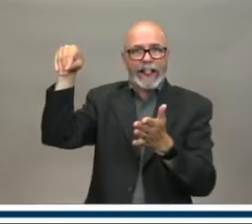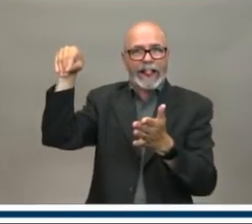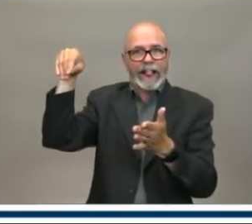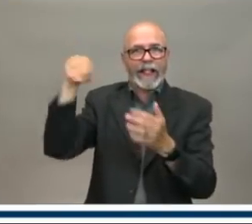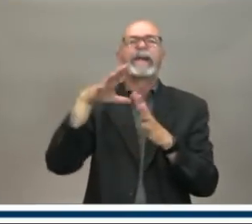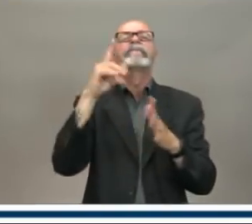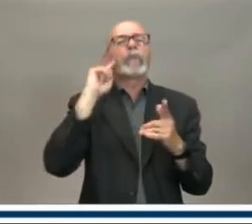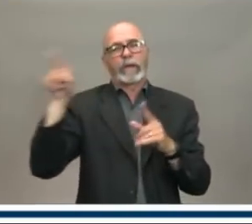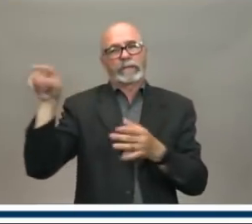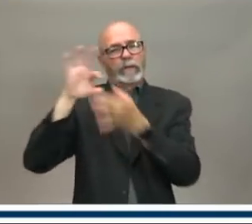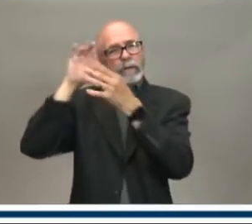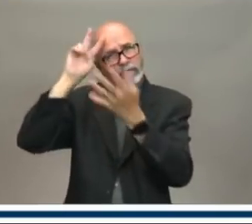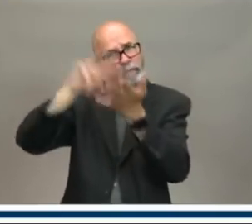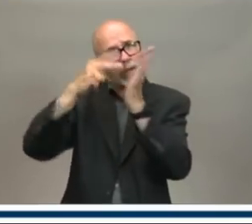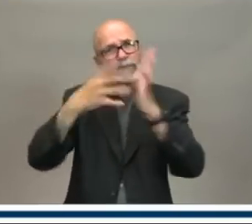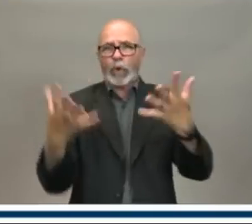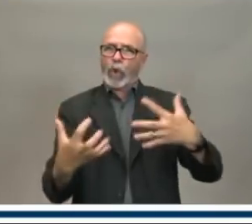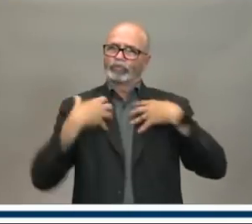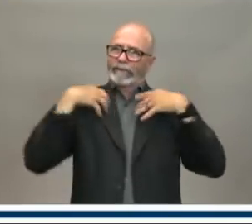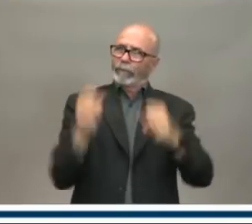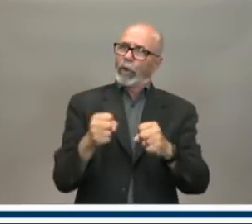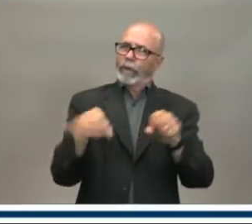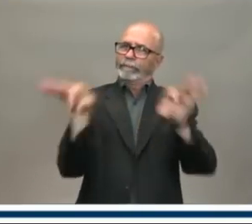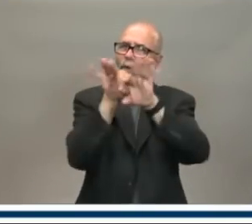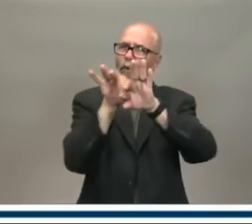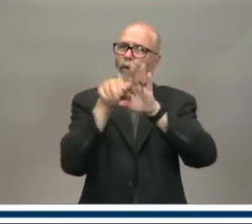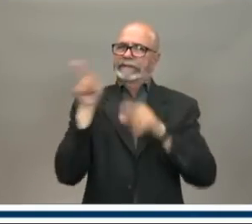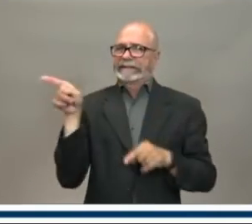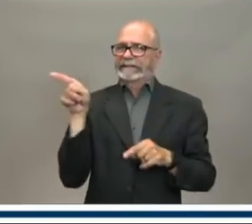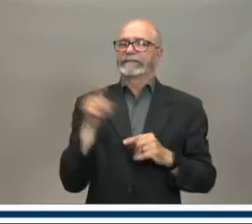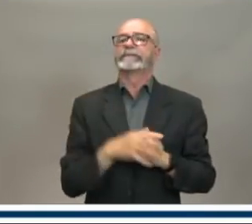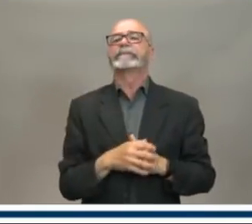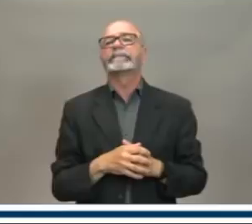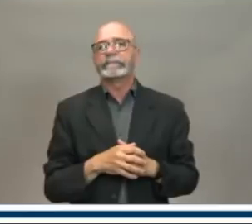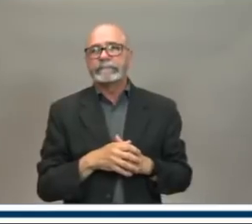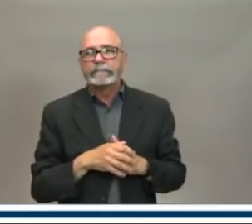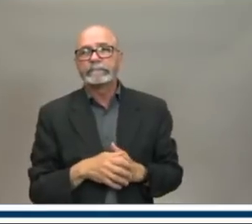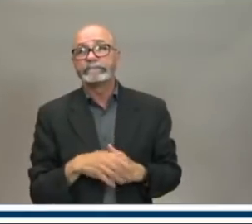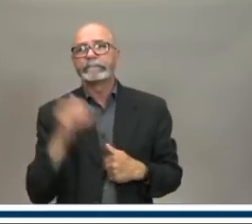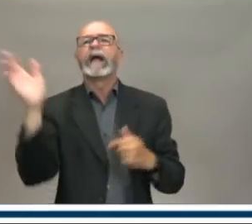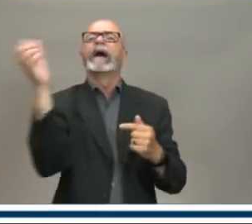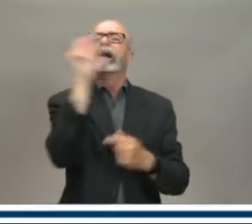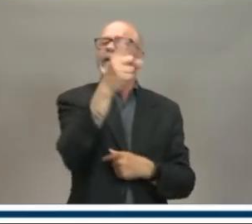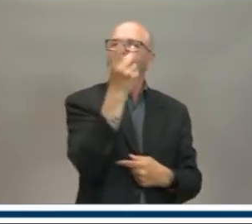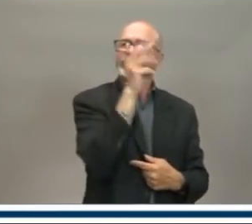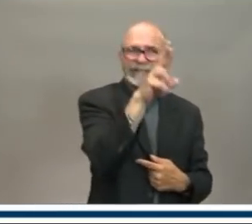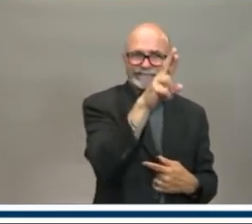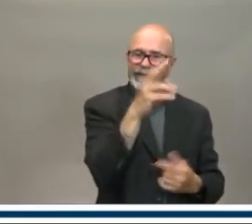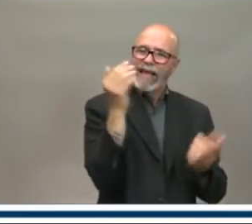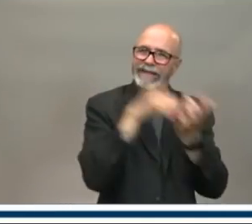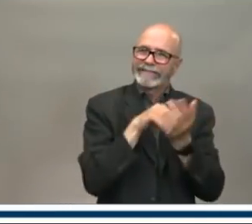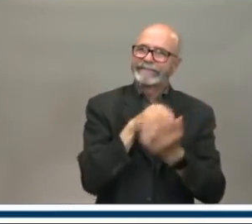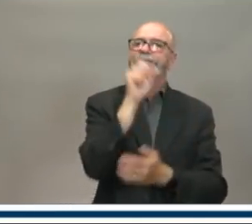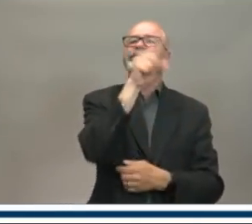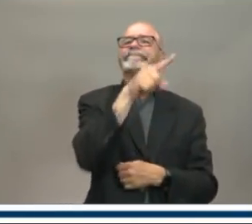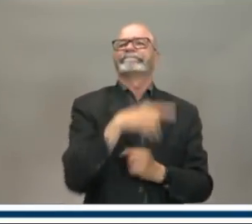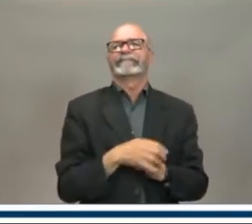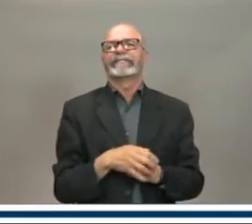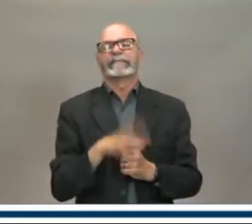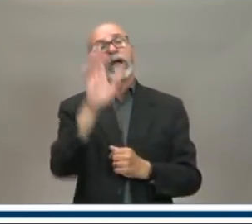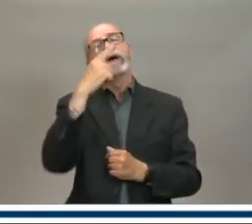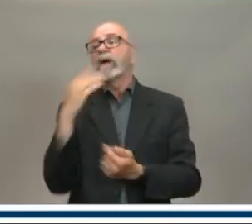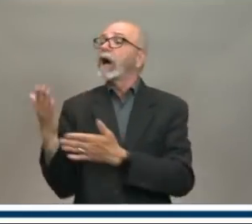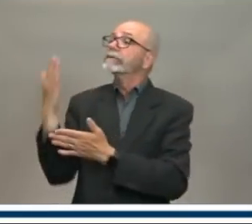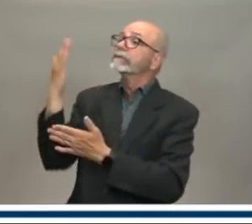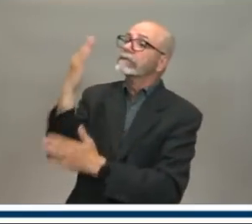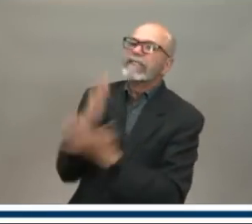Mike, do you have a follow-up? Yes, I do. Dr. Strang, what do you say to those who would argue that being cautious is important,